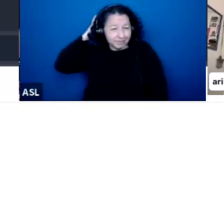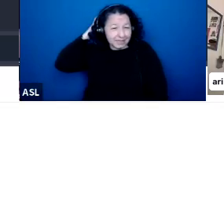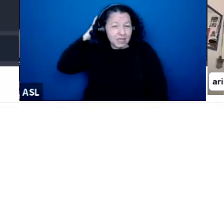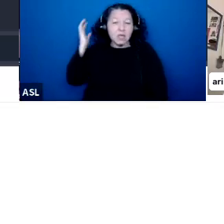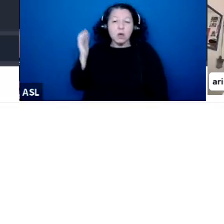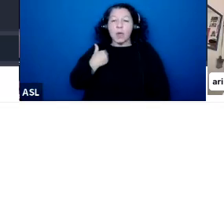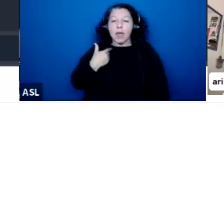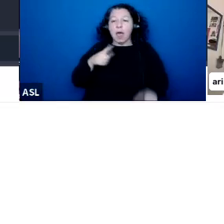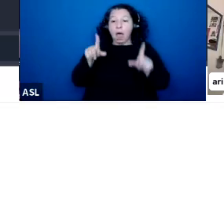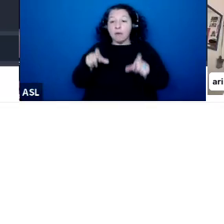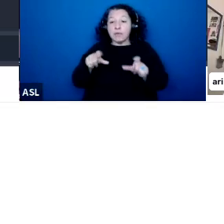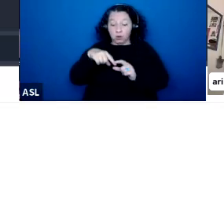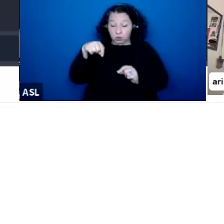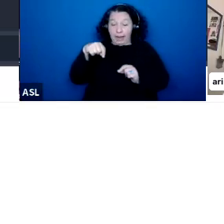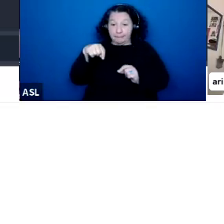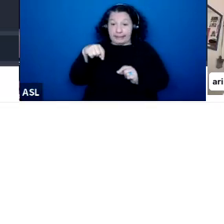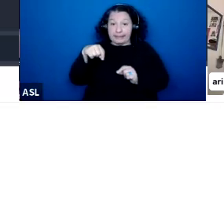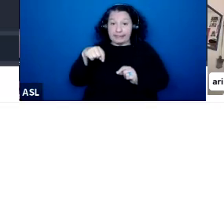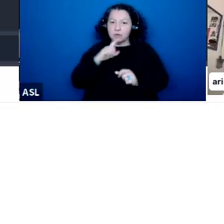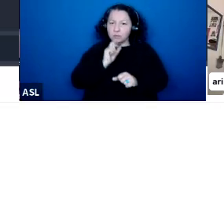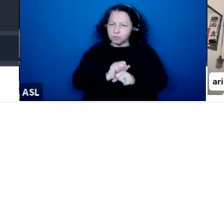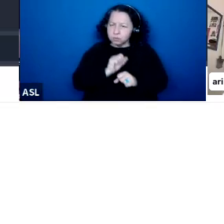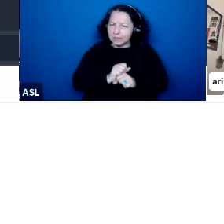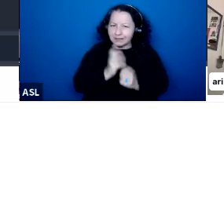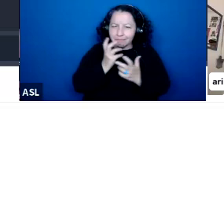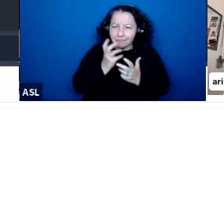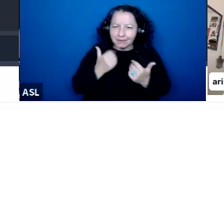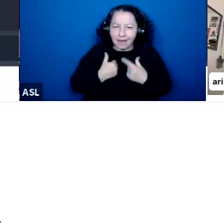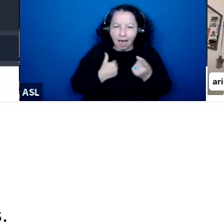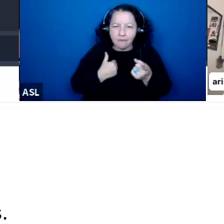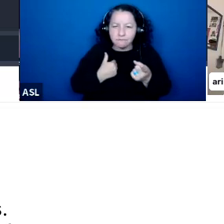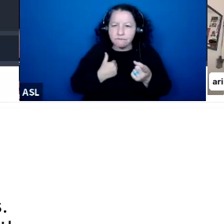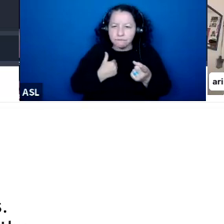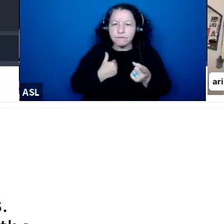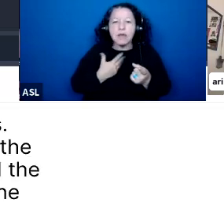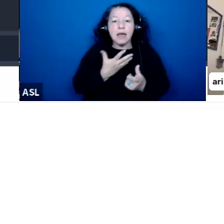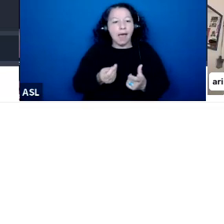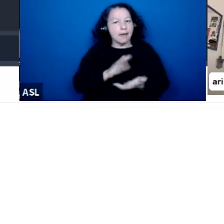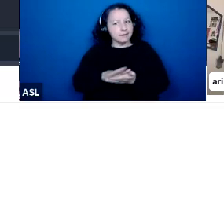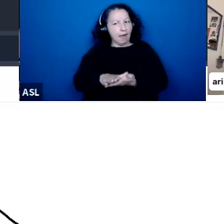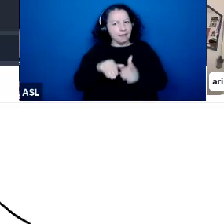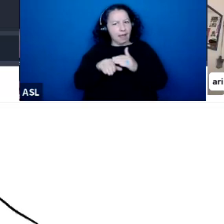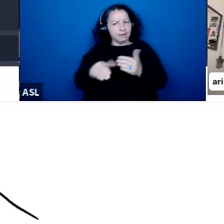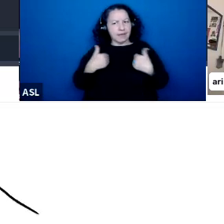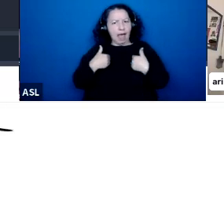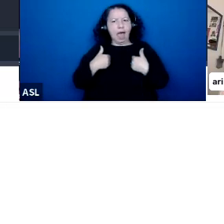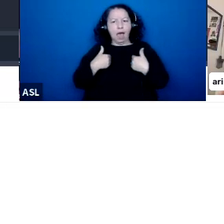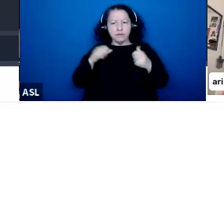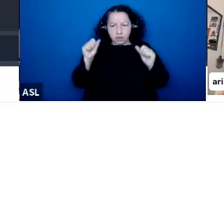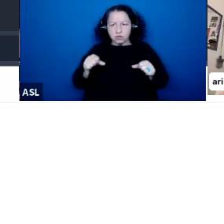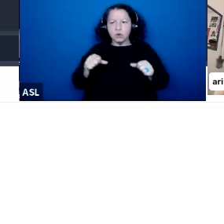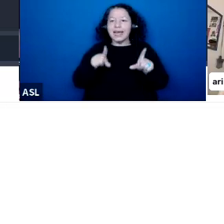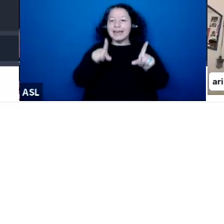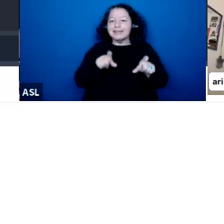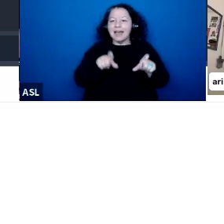using test strips, which is something really amazing that exists, and that is also very accessible. You can like mix